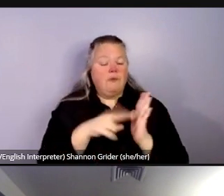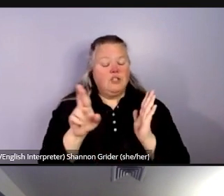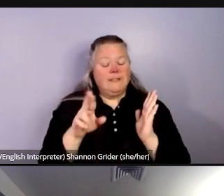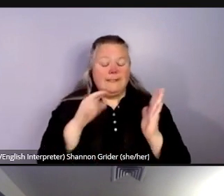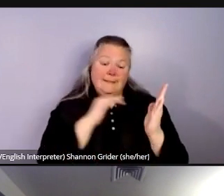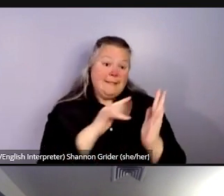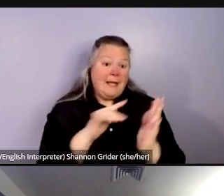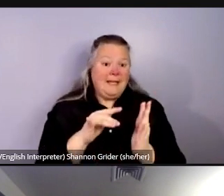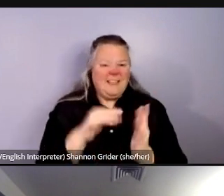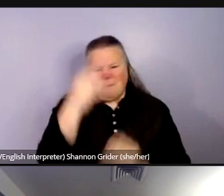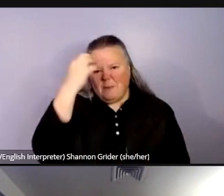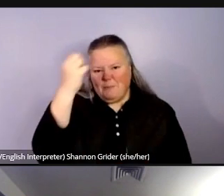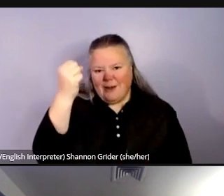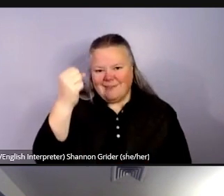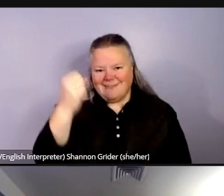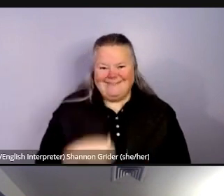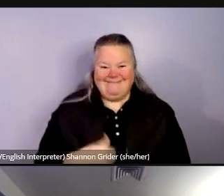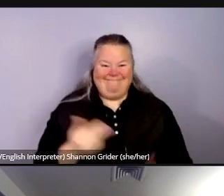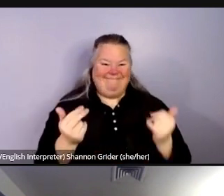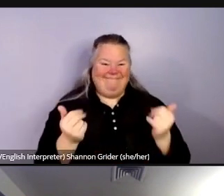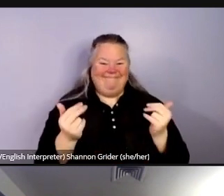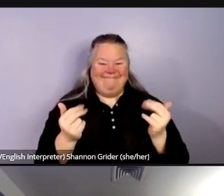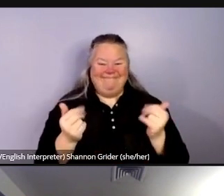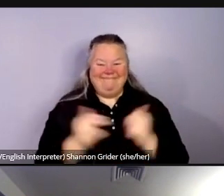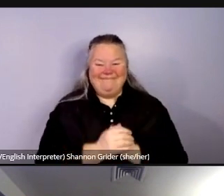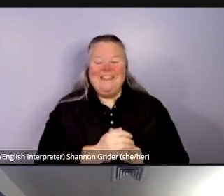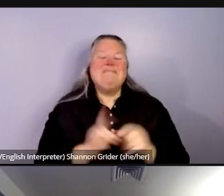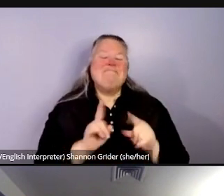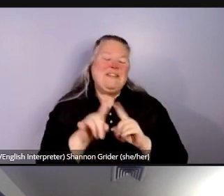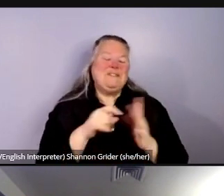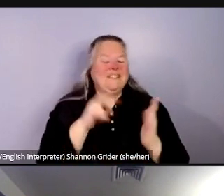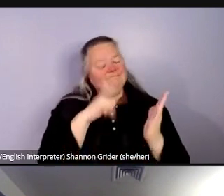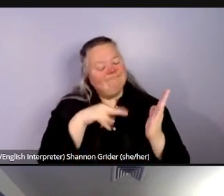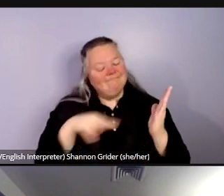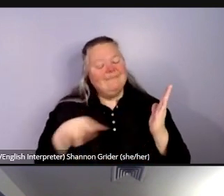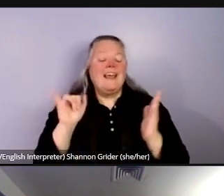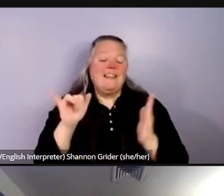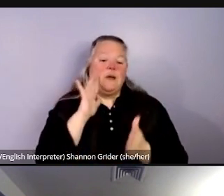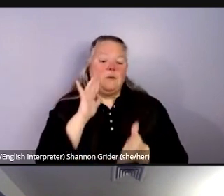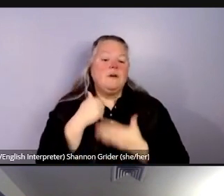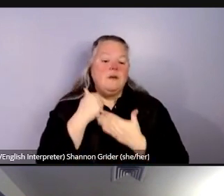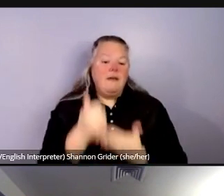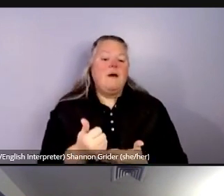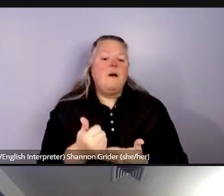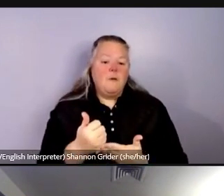and memorize. No, I'm just kidding. That you can pick on, and that actually would help with